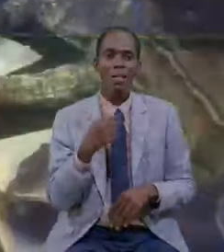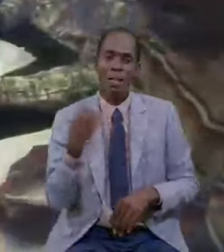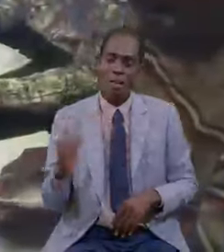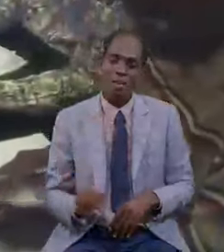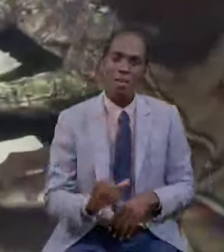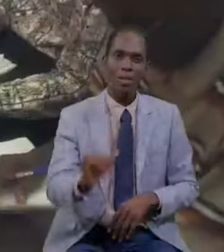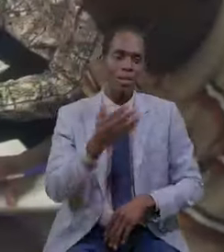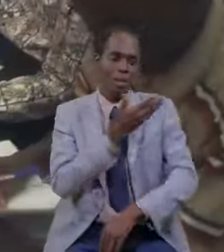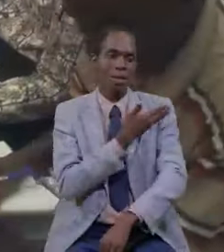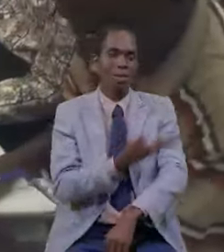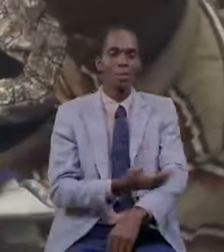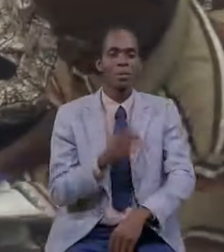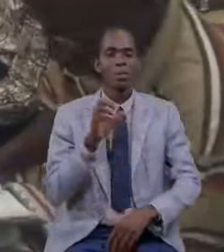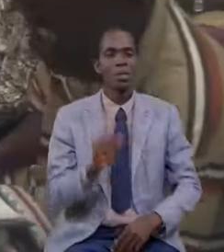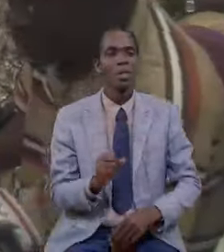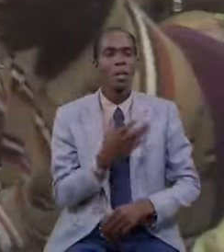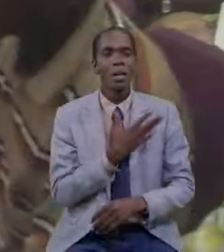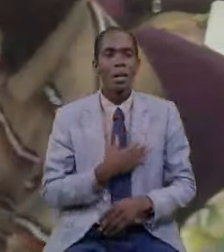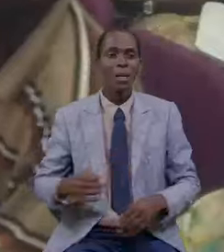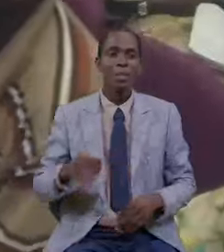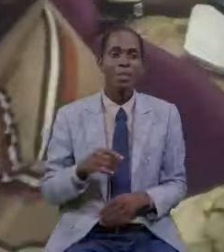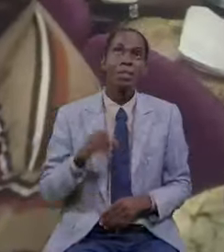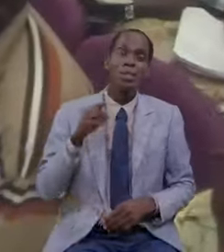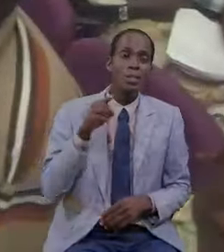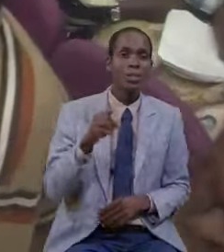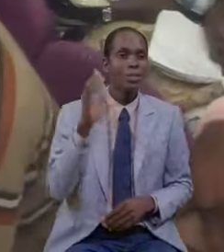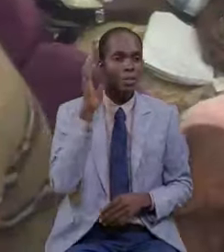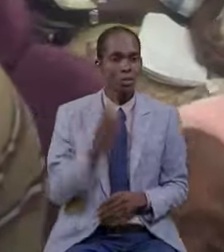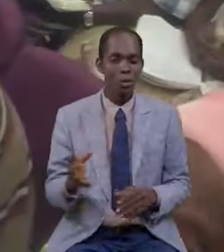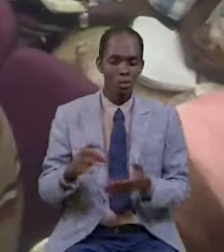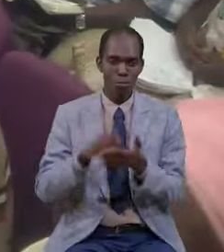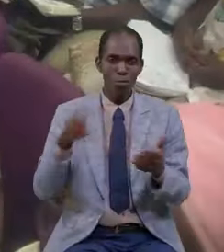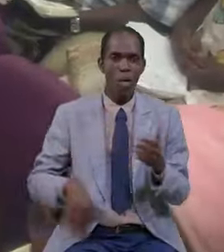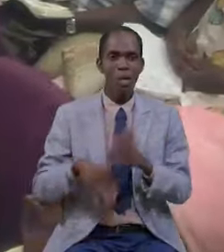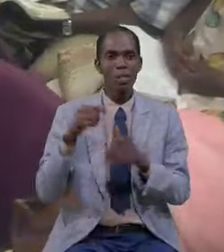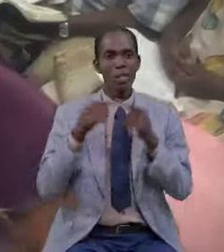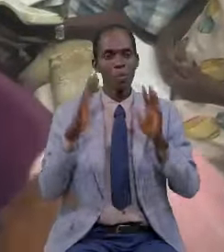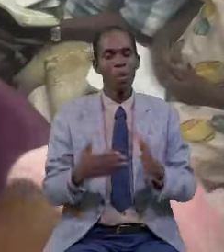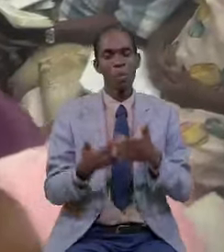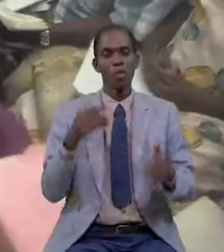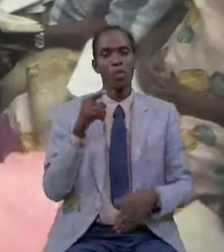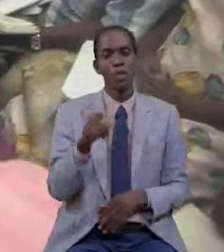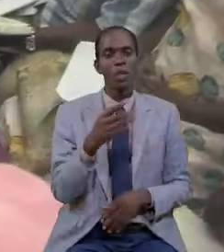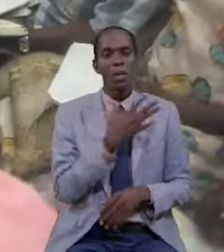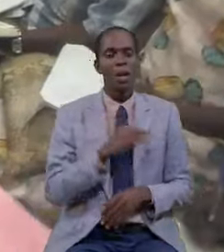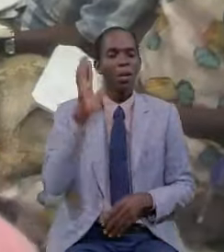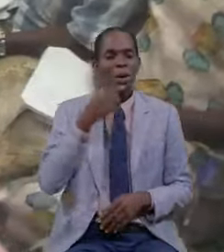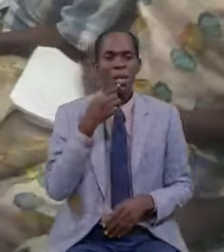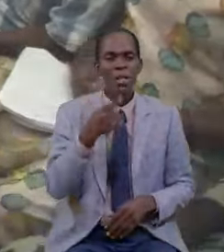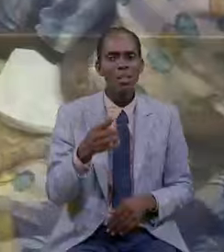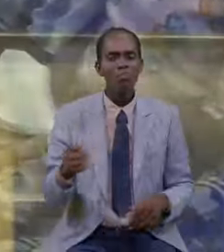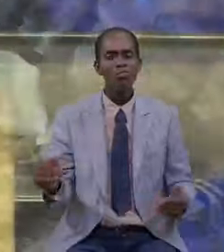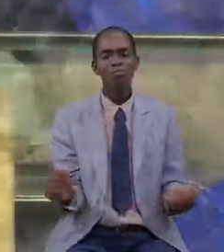everlasting arms, and he shall throw out the enemy from before thee, and shall say, destroy